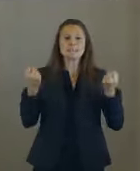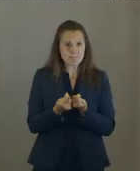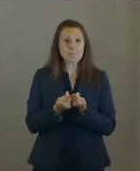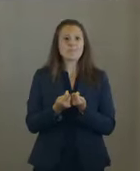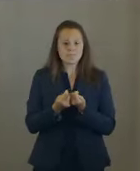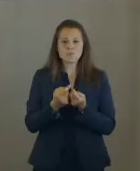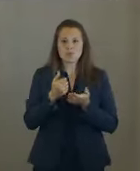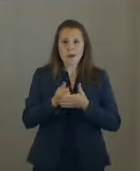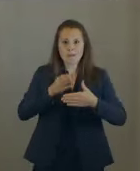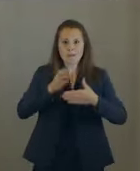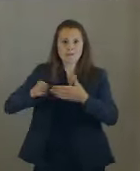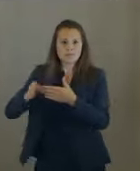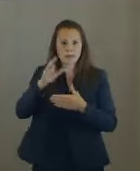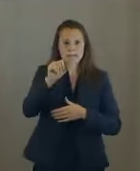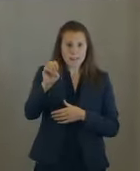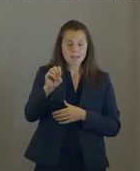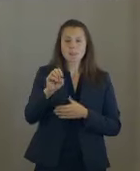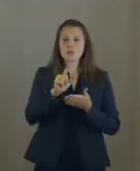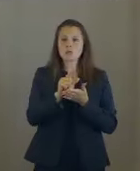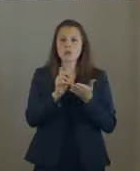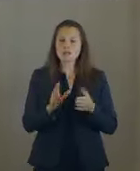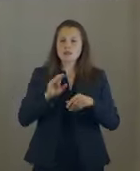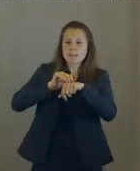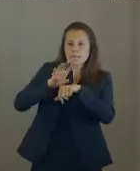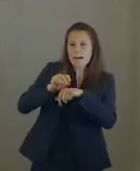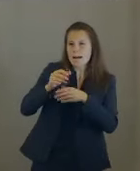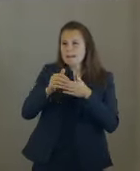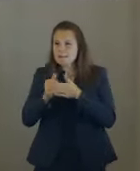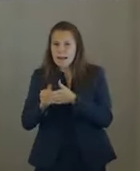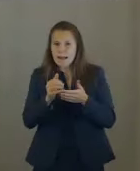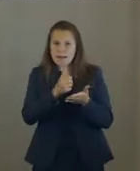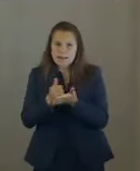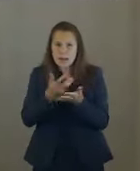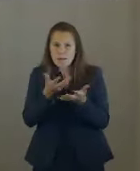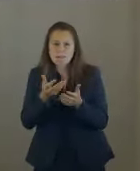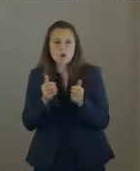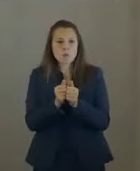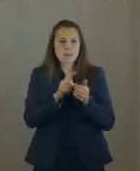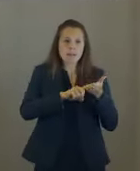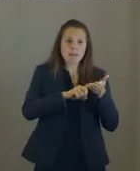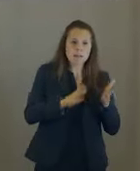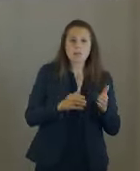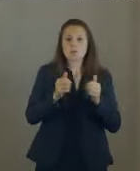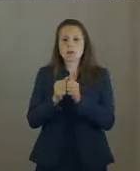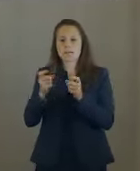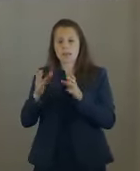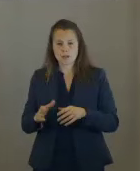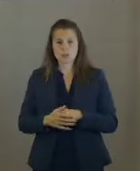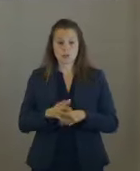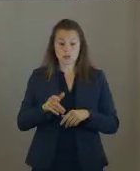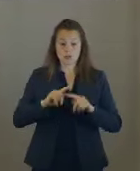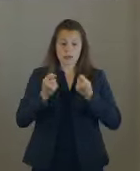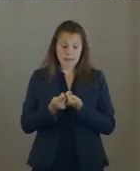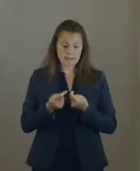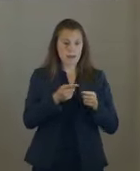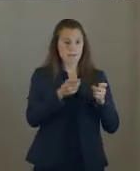done. And the attorneys are providing advice and guidance to the investigators, to the managers. And so that team consists of a manager,